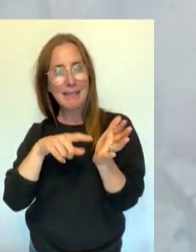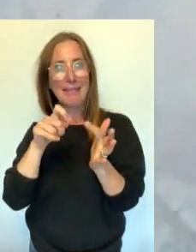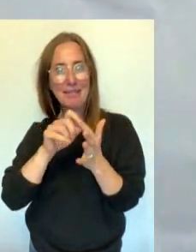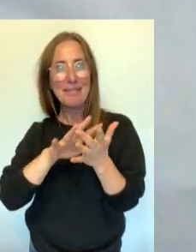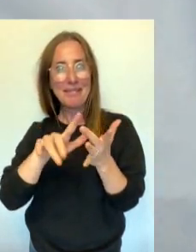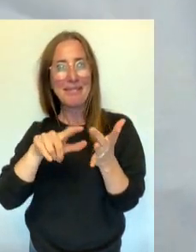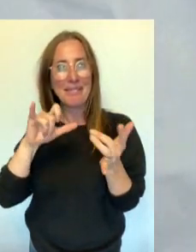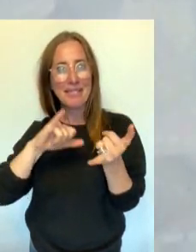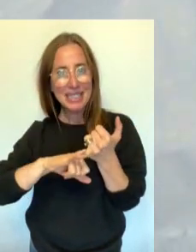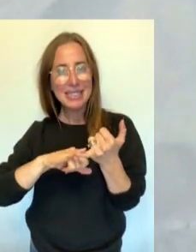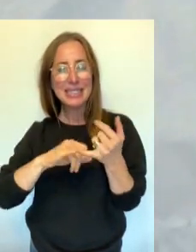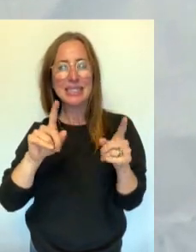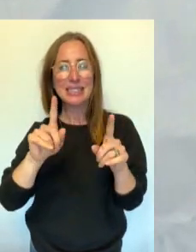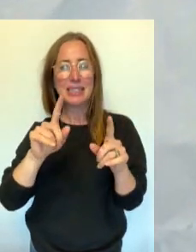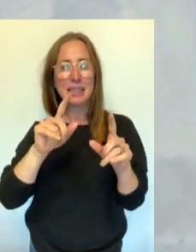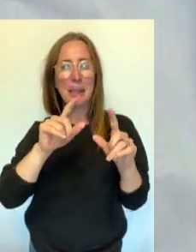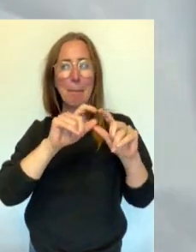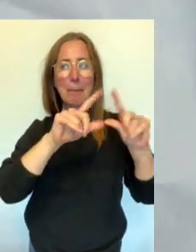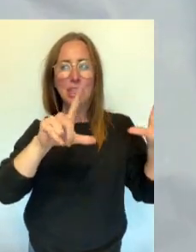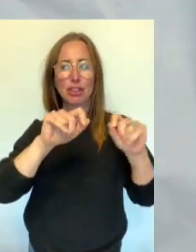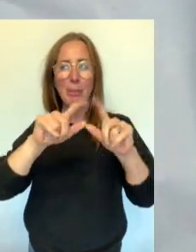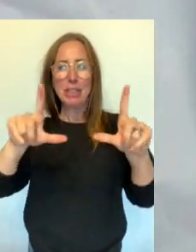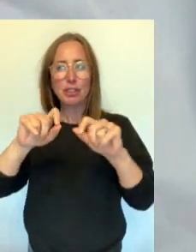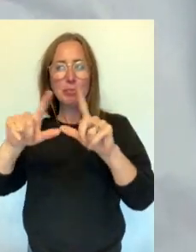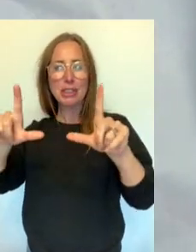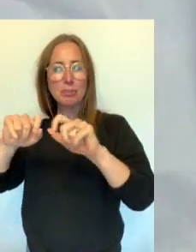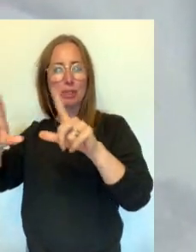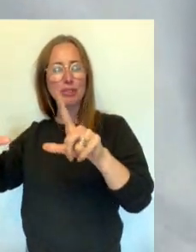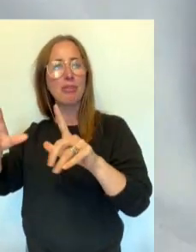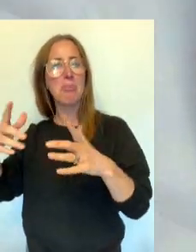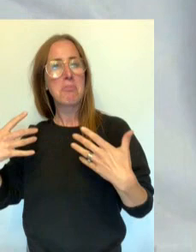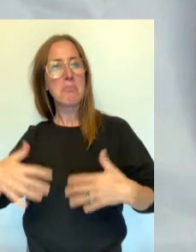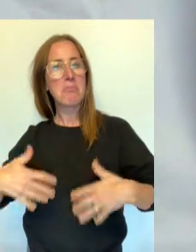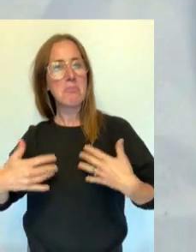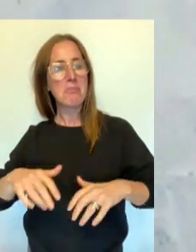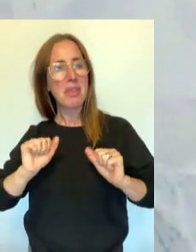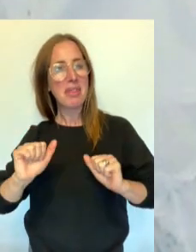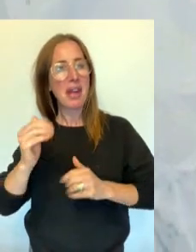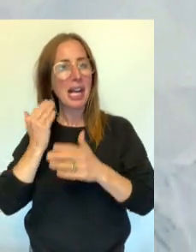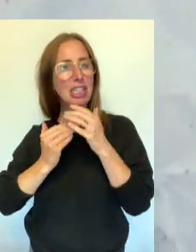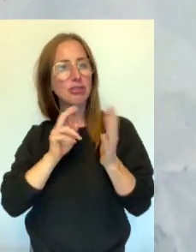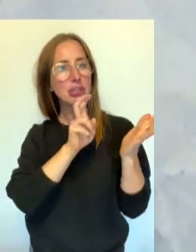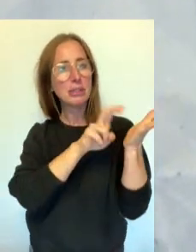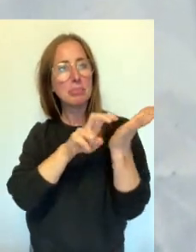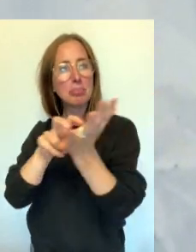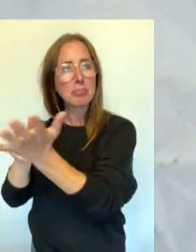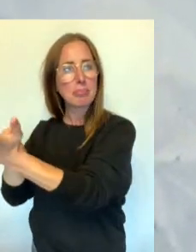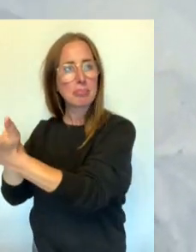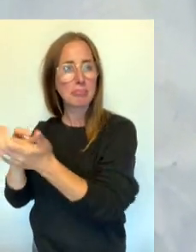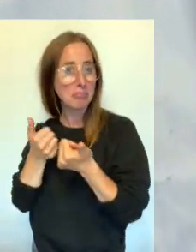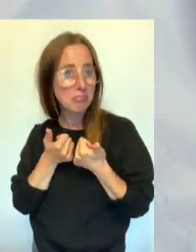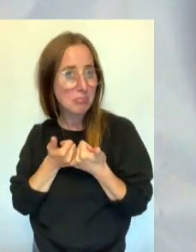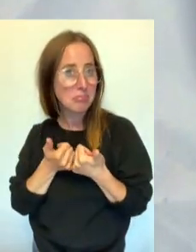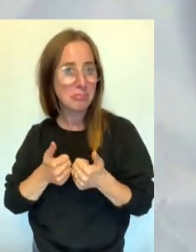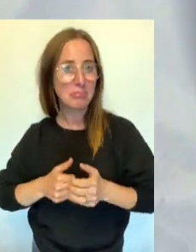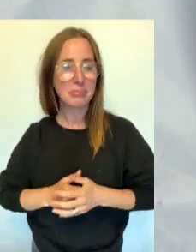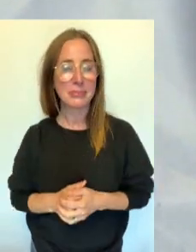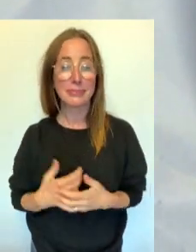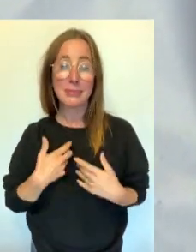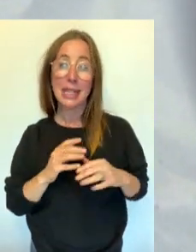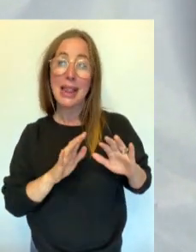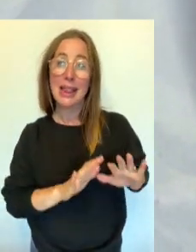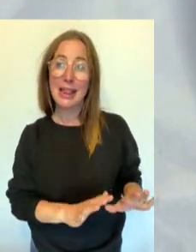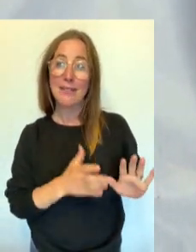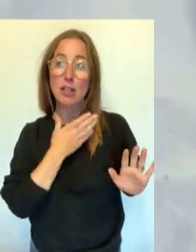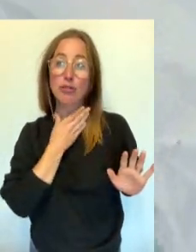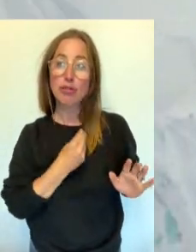well. Okay, I quite like those. I'm gonna actually just let these dry for a bit whilst I think about what I want for